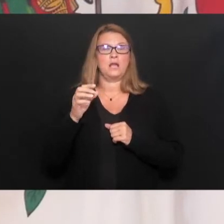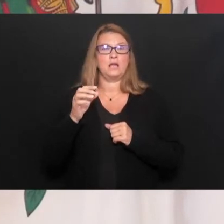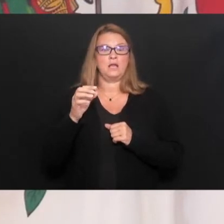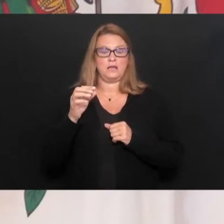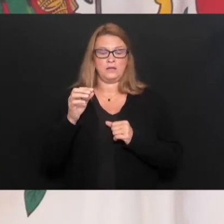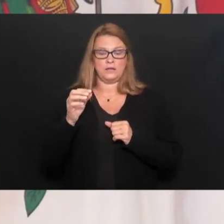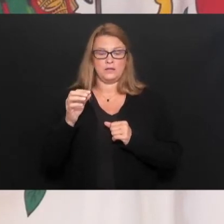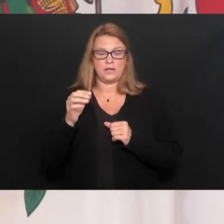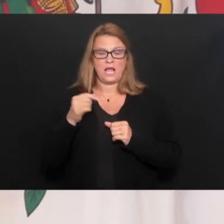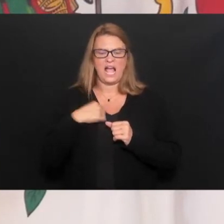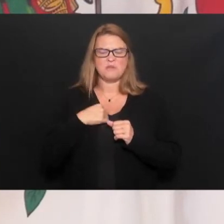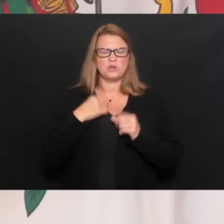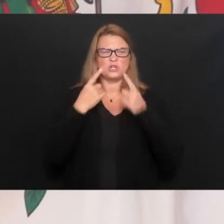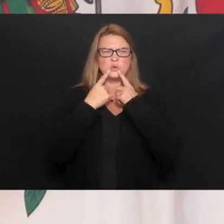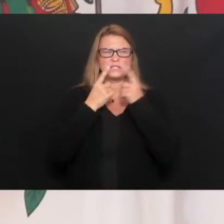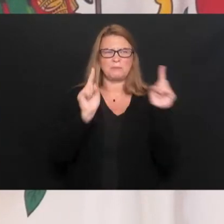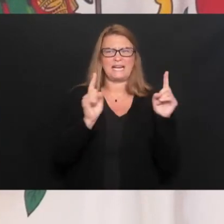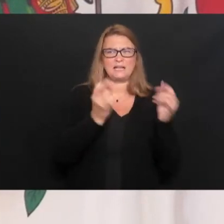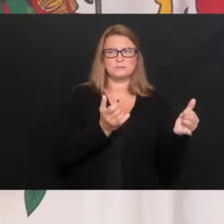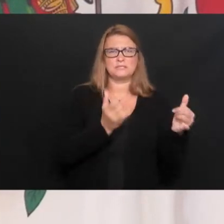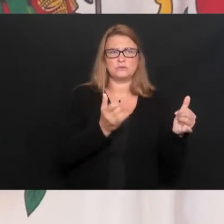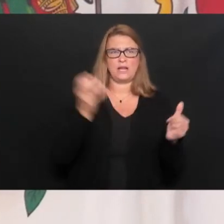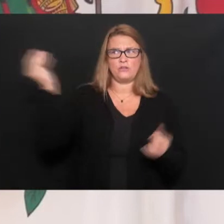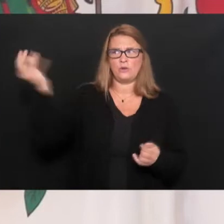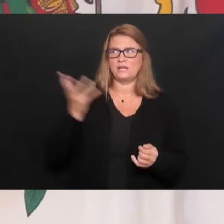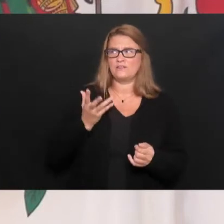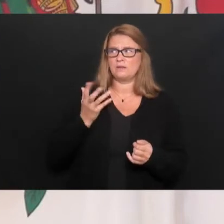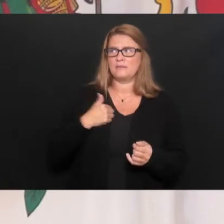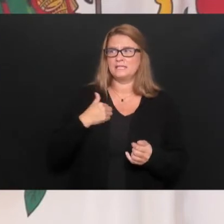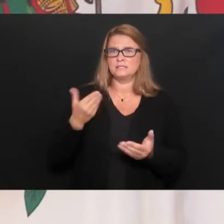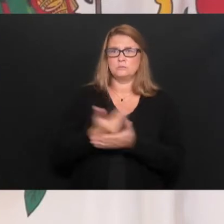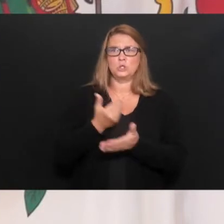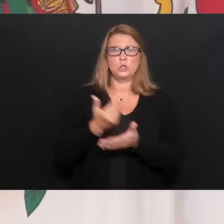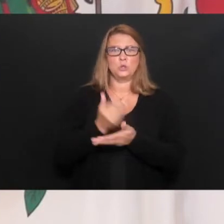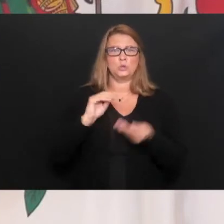through some announcements and while they're giving me some revised numbers.